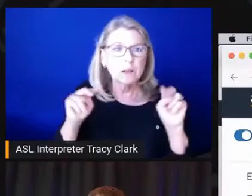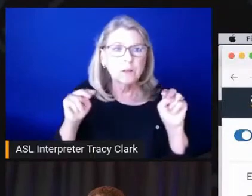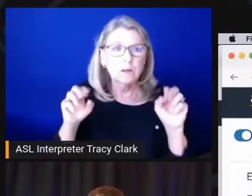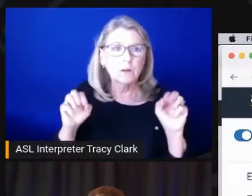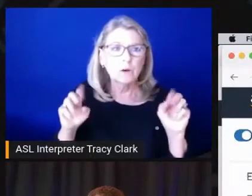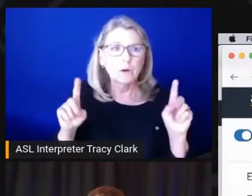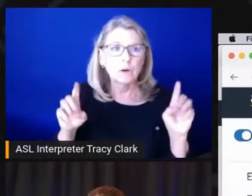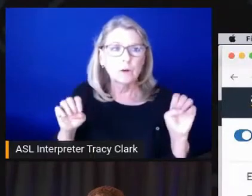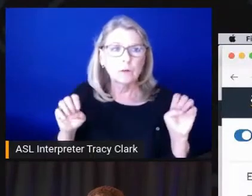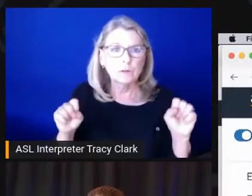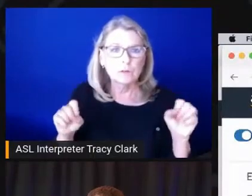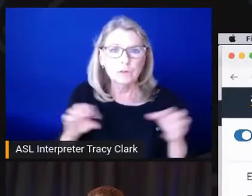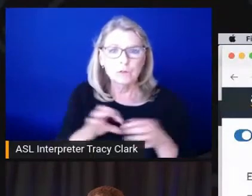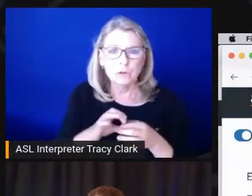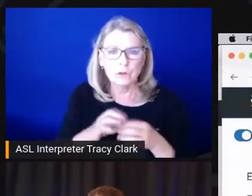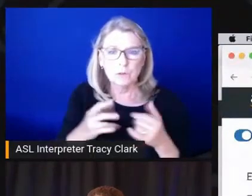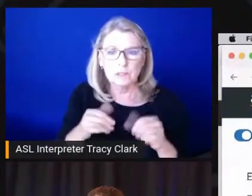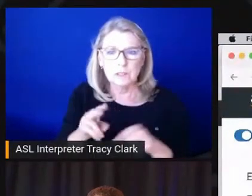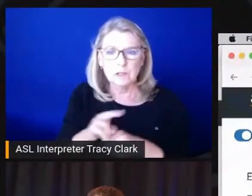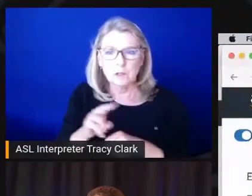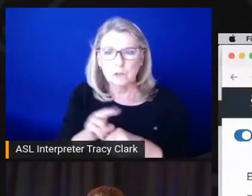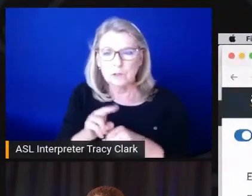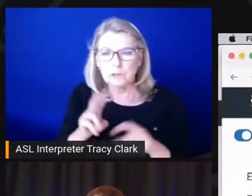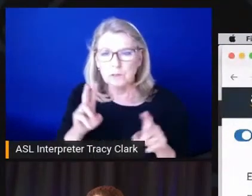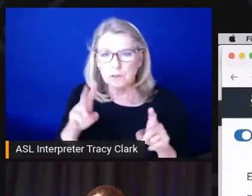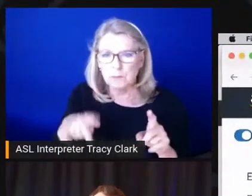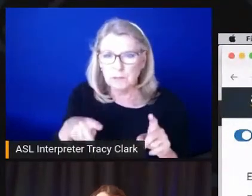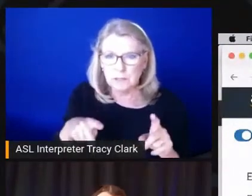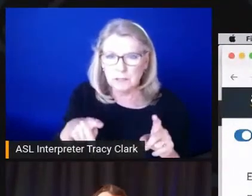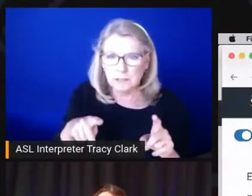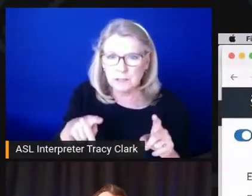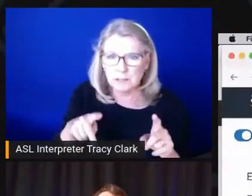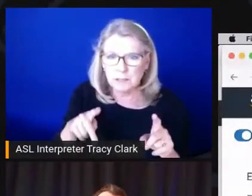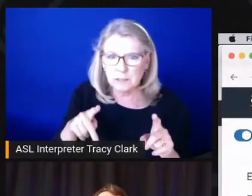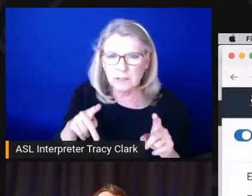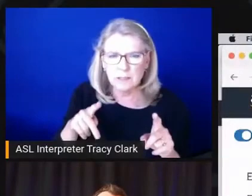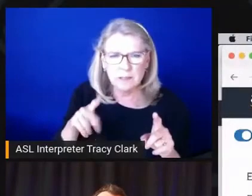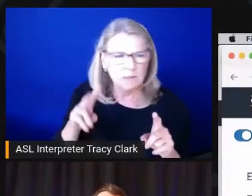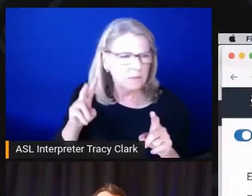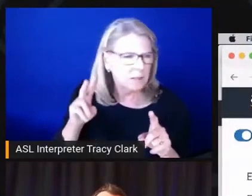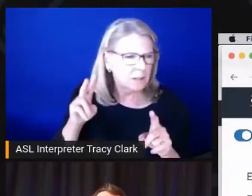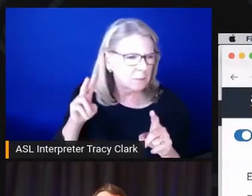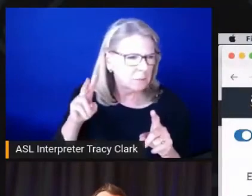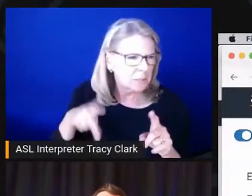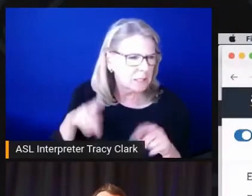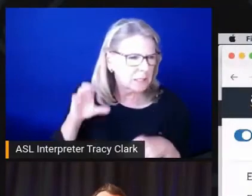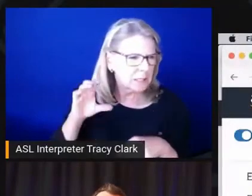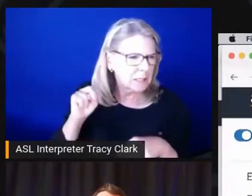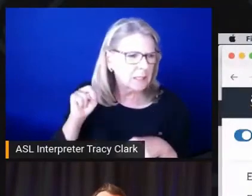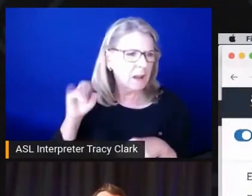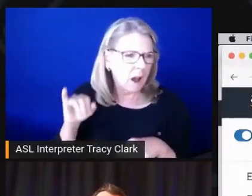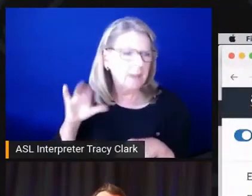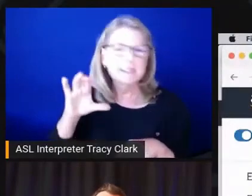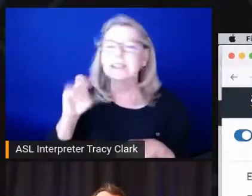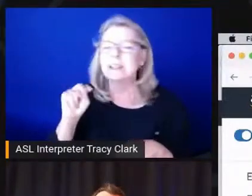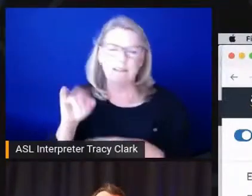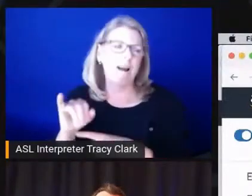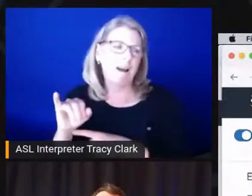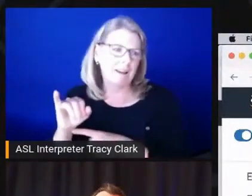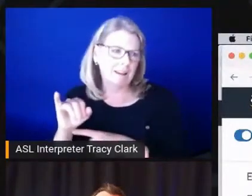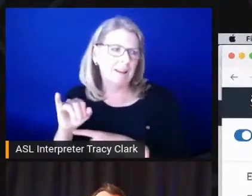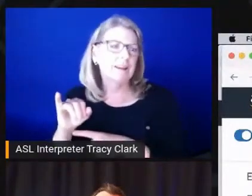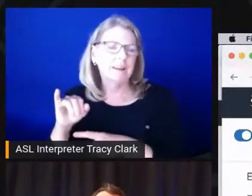VPC CNI in the background. And what VPC CNI, what we do here is we do leverage